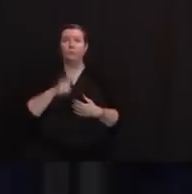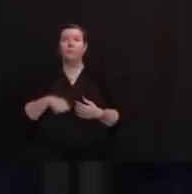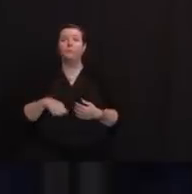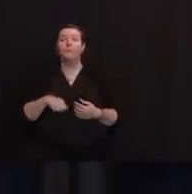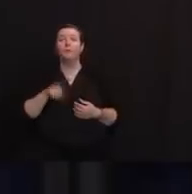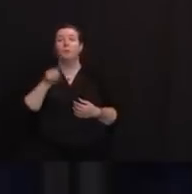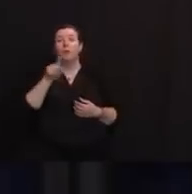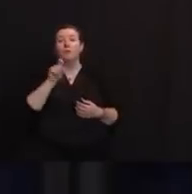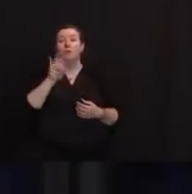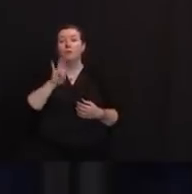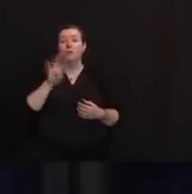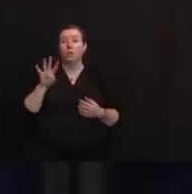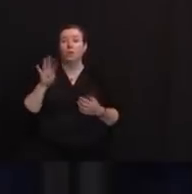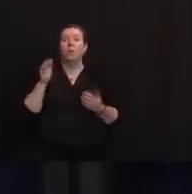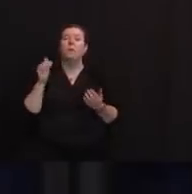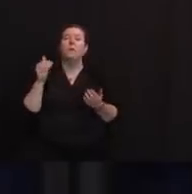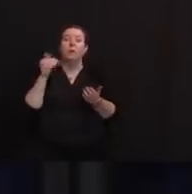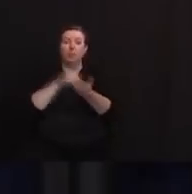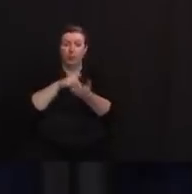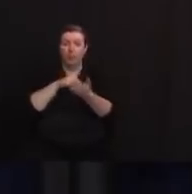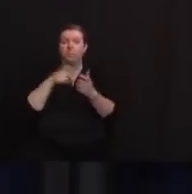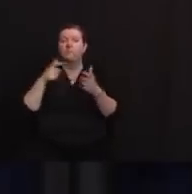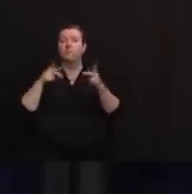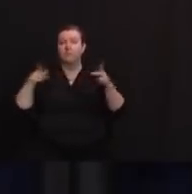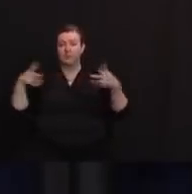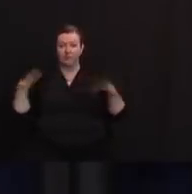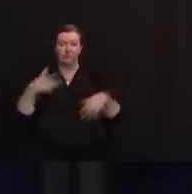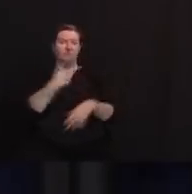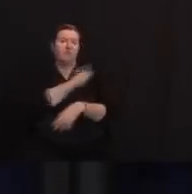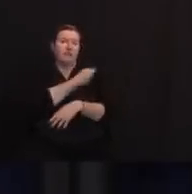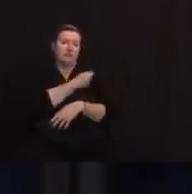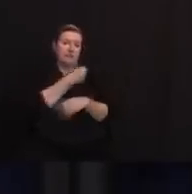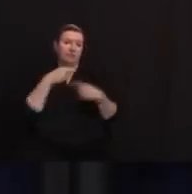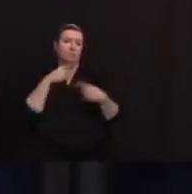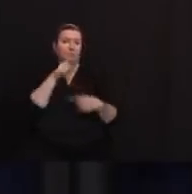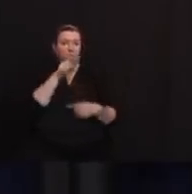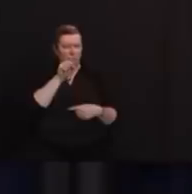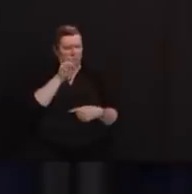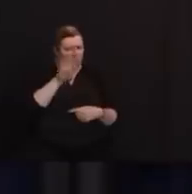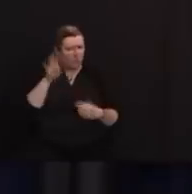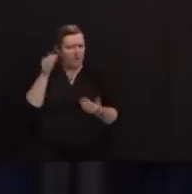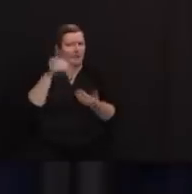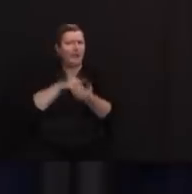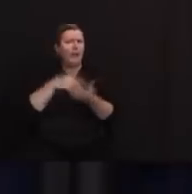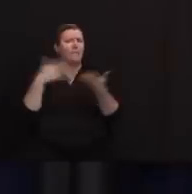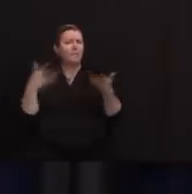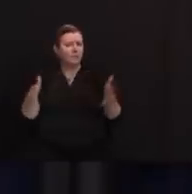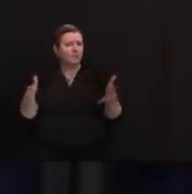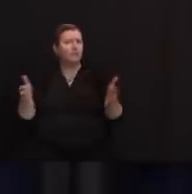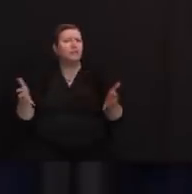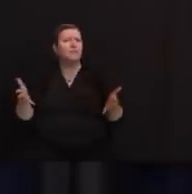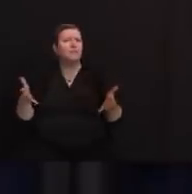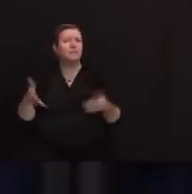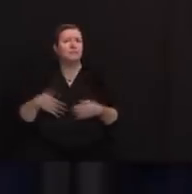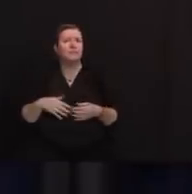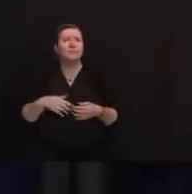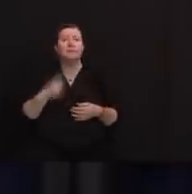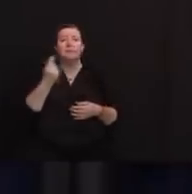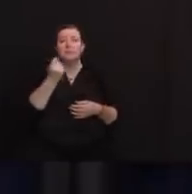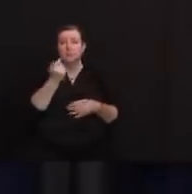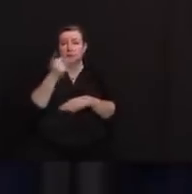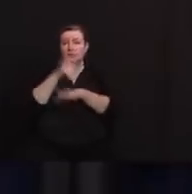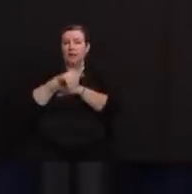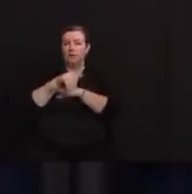134,985 individuals have been vaccinated so far. Tuesday evening, we launched the New Jersey Vaccine Scheduling